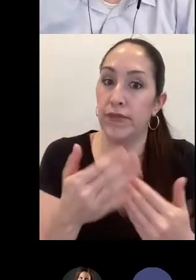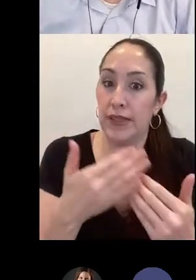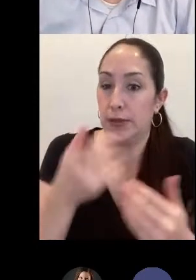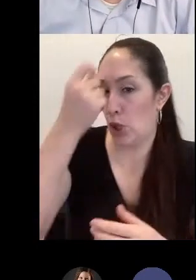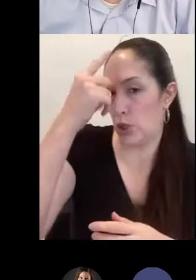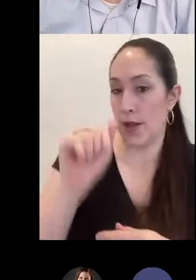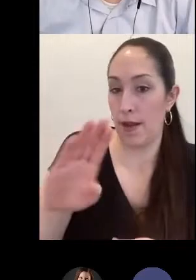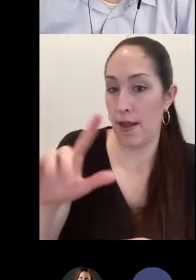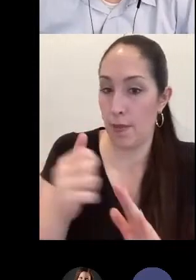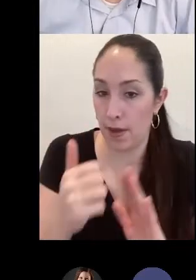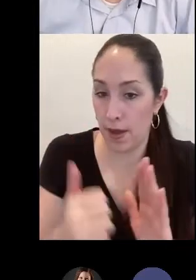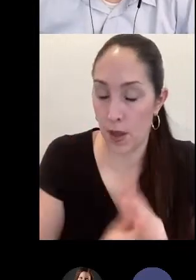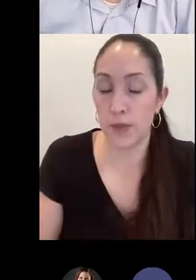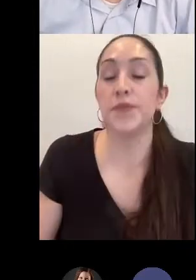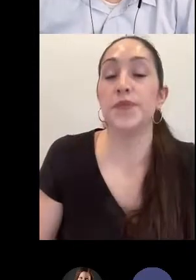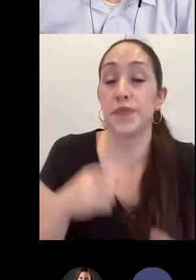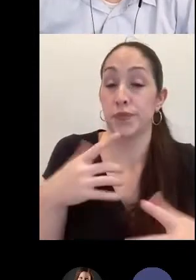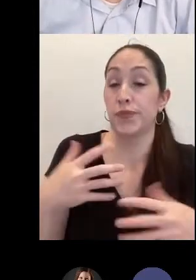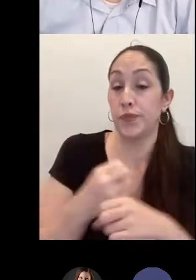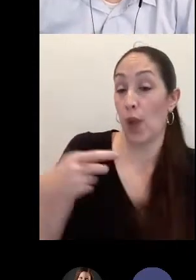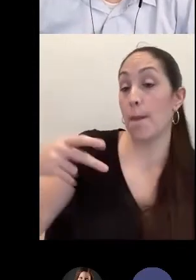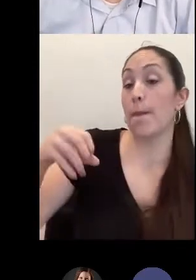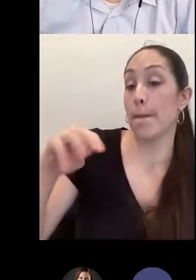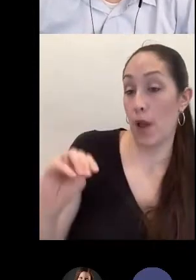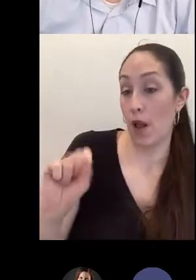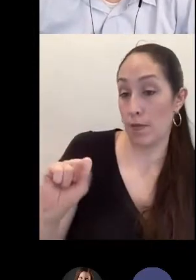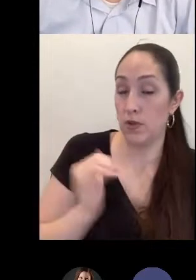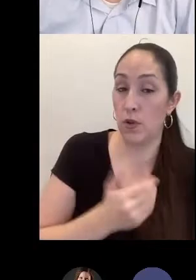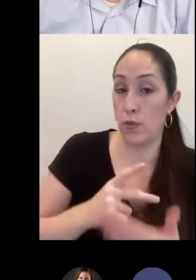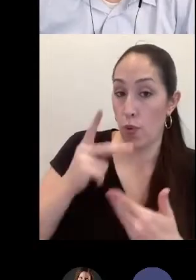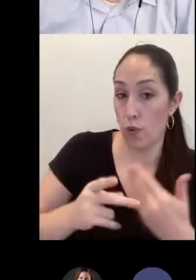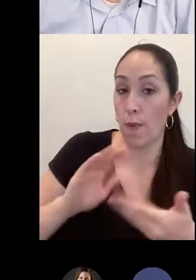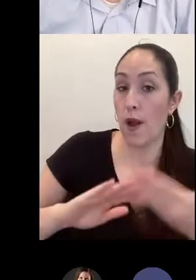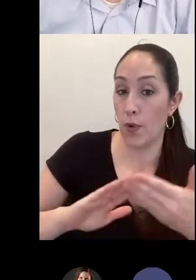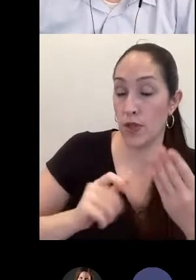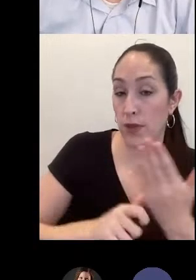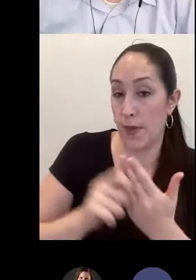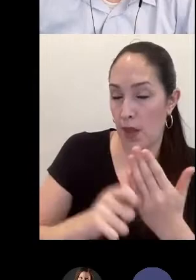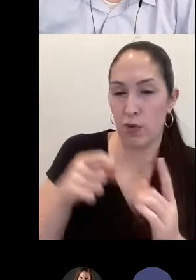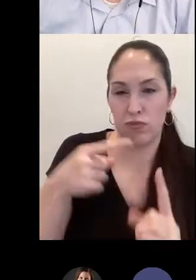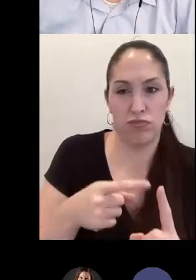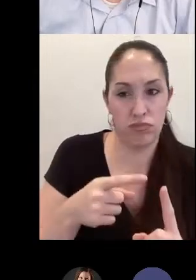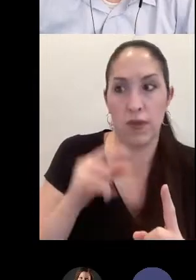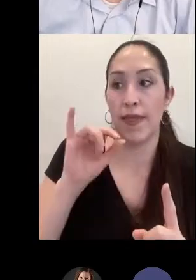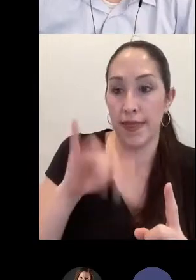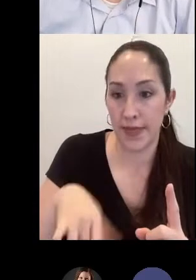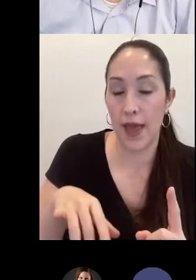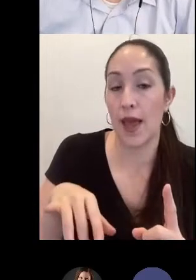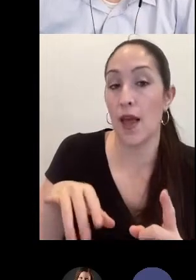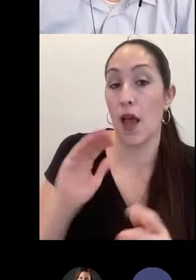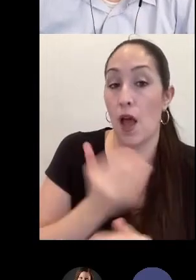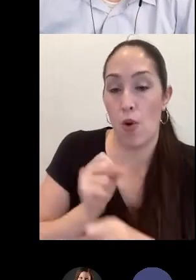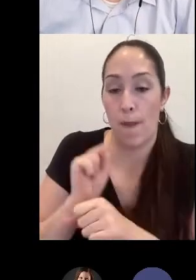So our POMS, which is our Program's Operations Manual, is a primary source of information used by Social Security